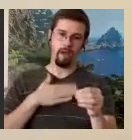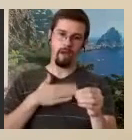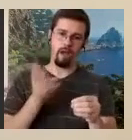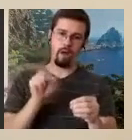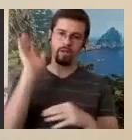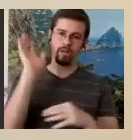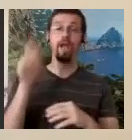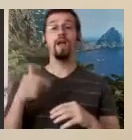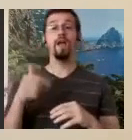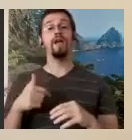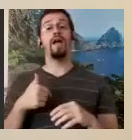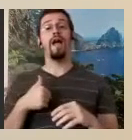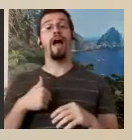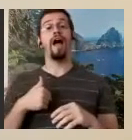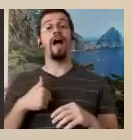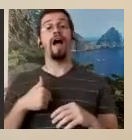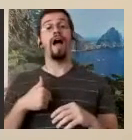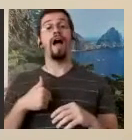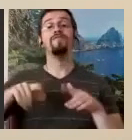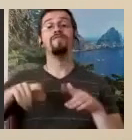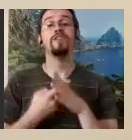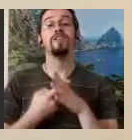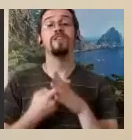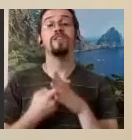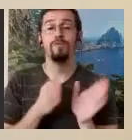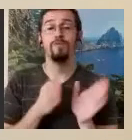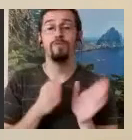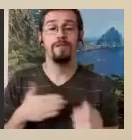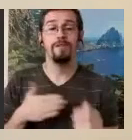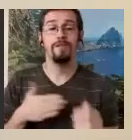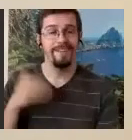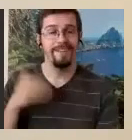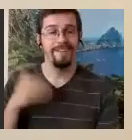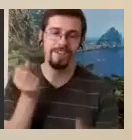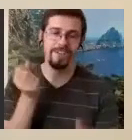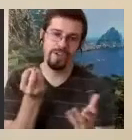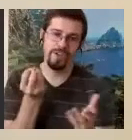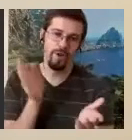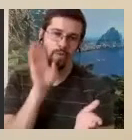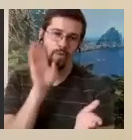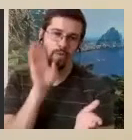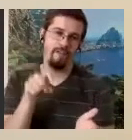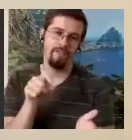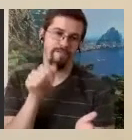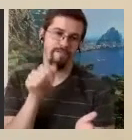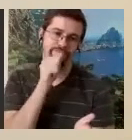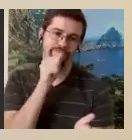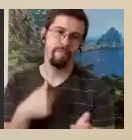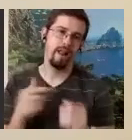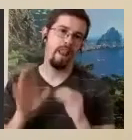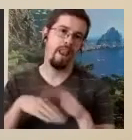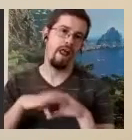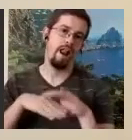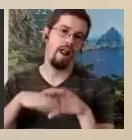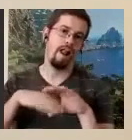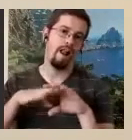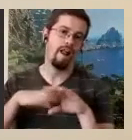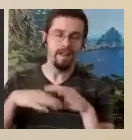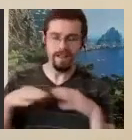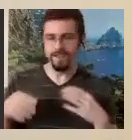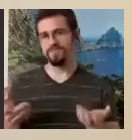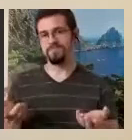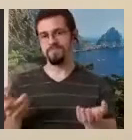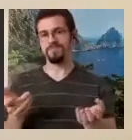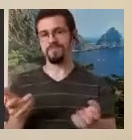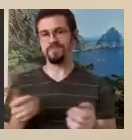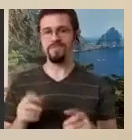I haven't even begun to be prepared. So I guess everybody's going to have to listen to me ramble. And then we're going to